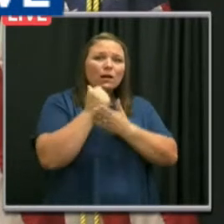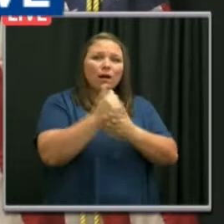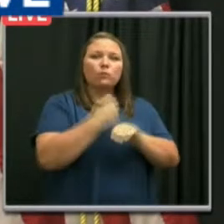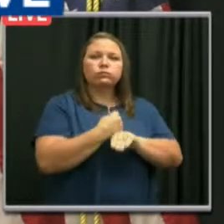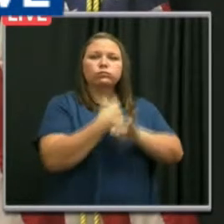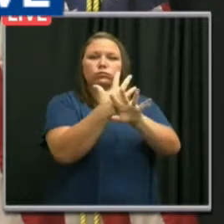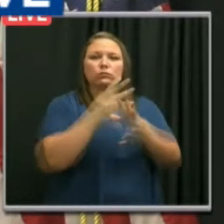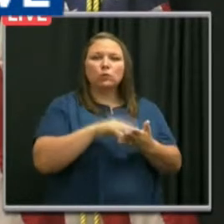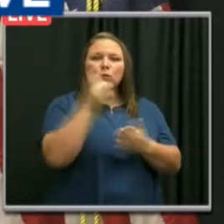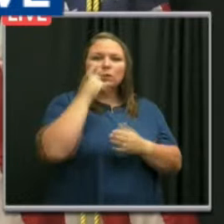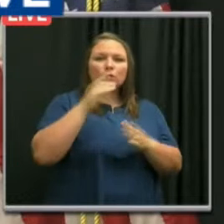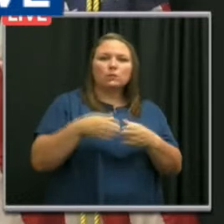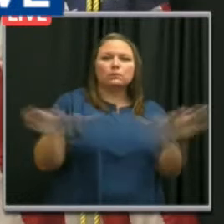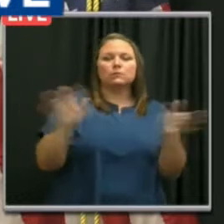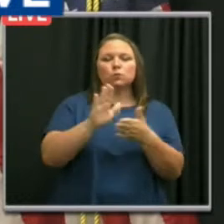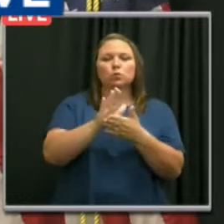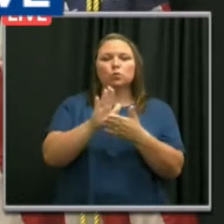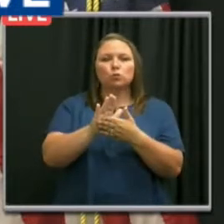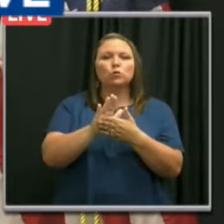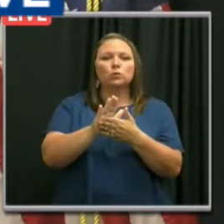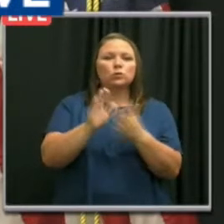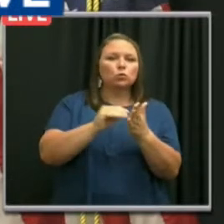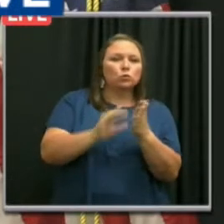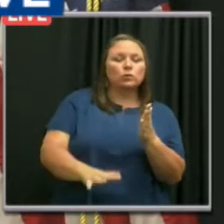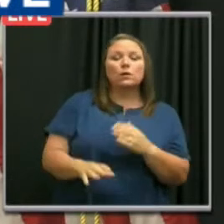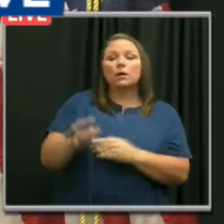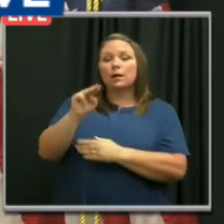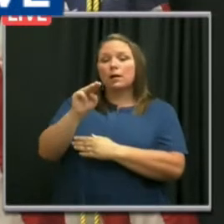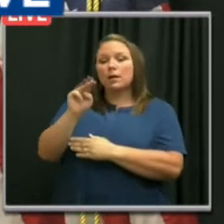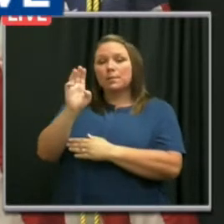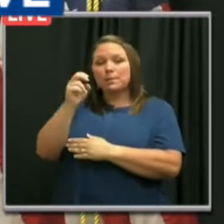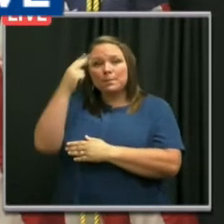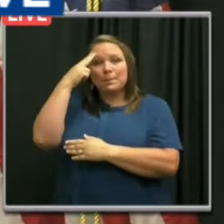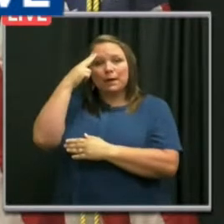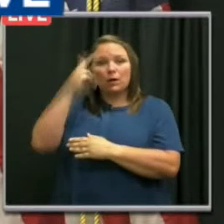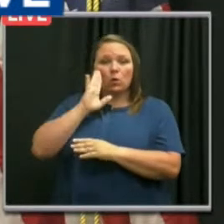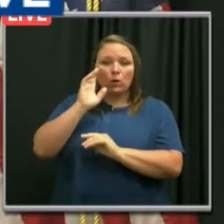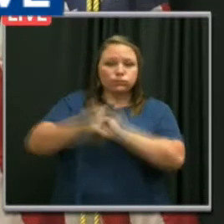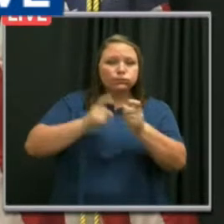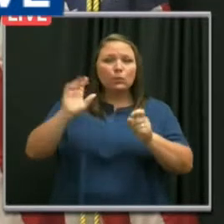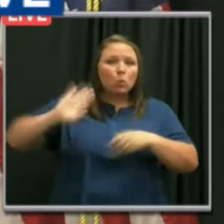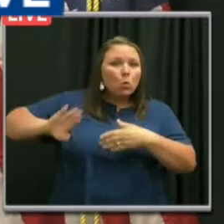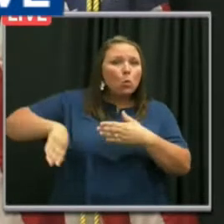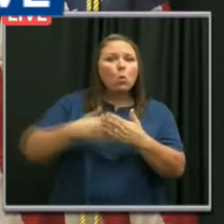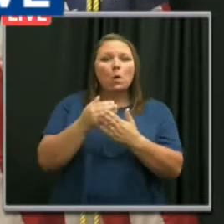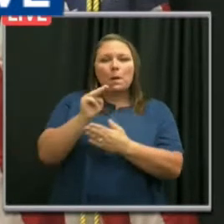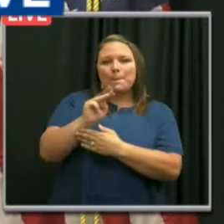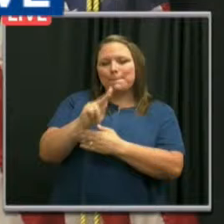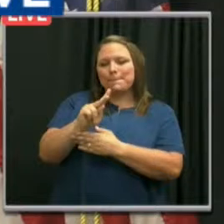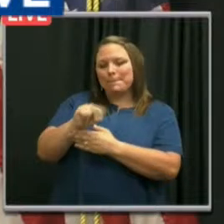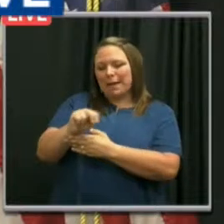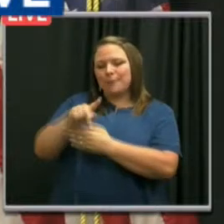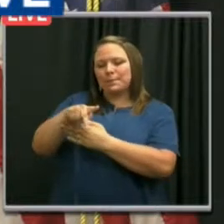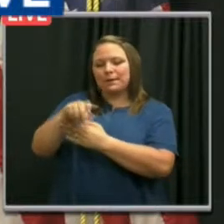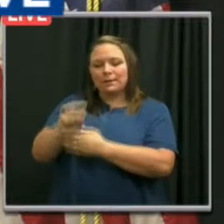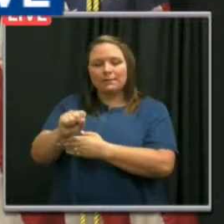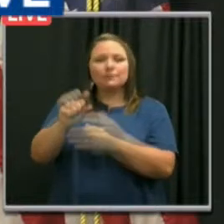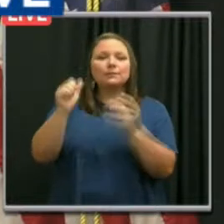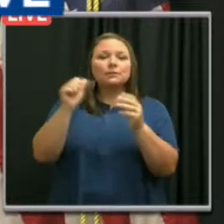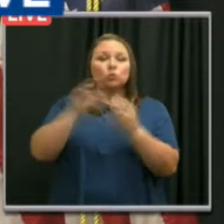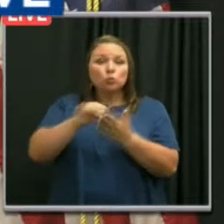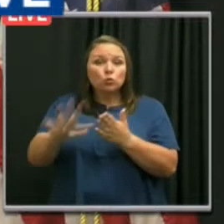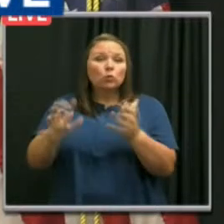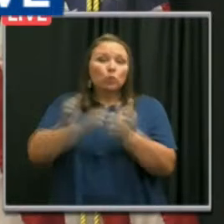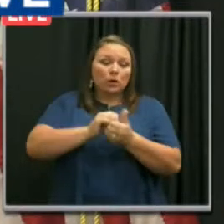for our public school students. Metro will provide every MNPS student in Nashville, Davidson County with a laptop